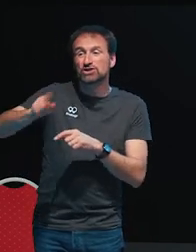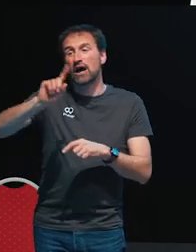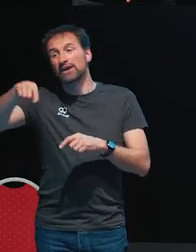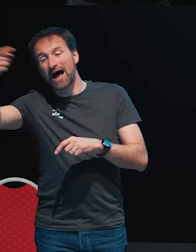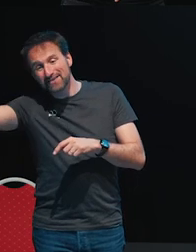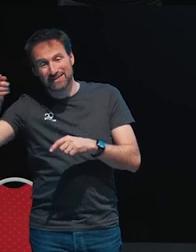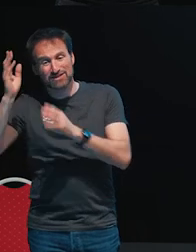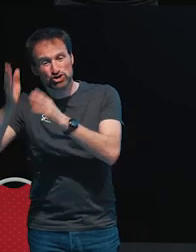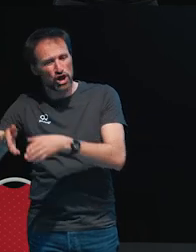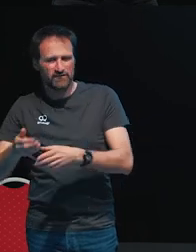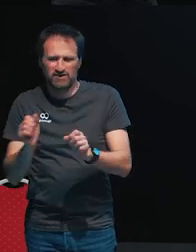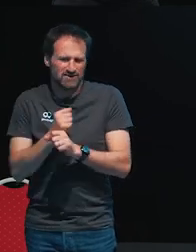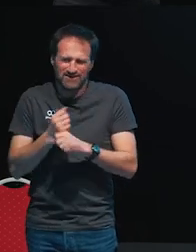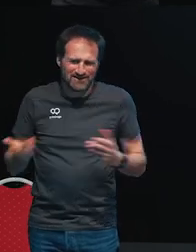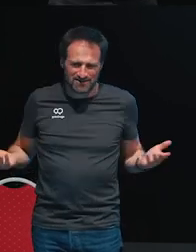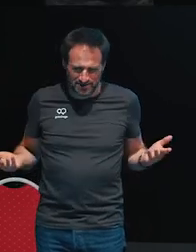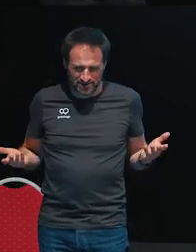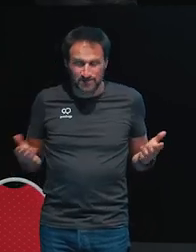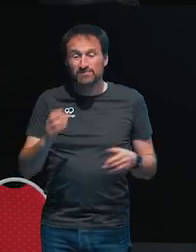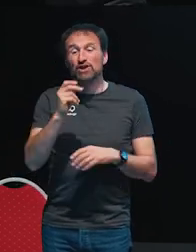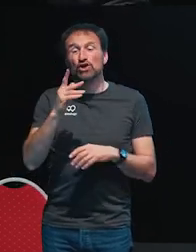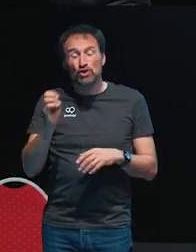also require state. Session cookies,